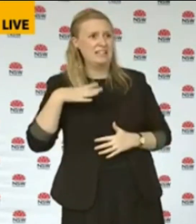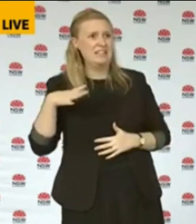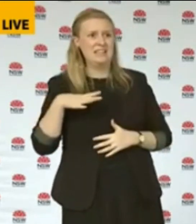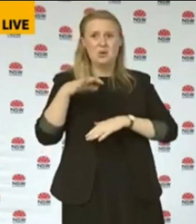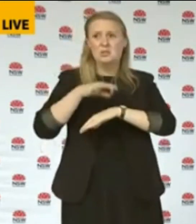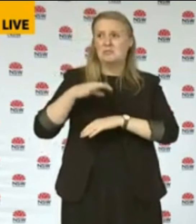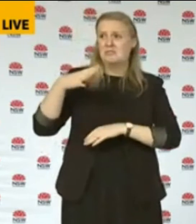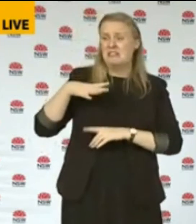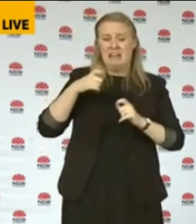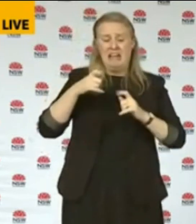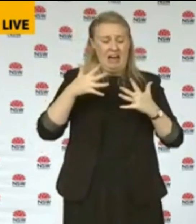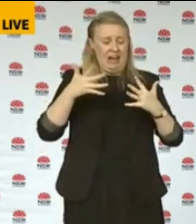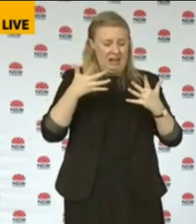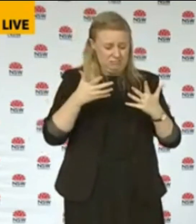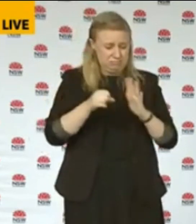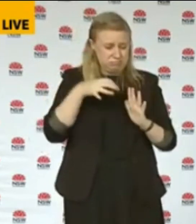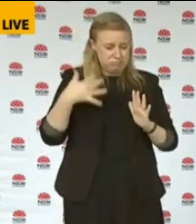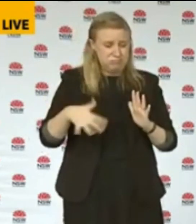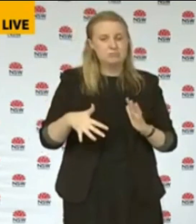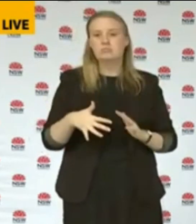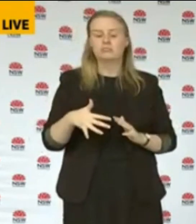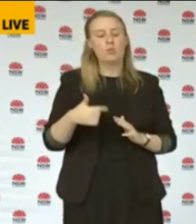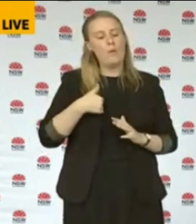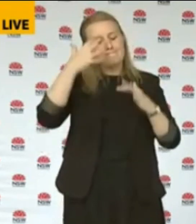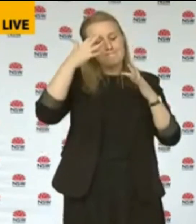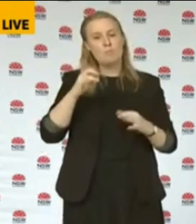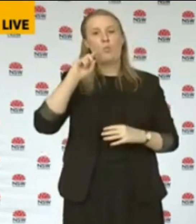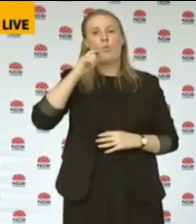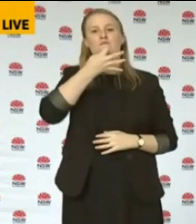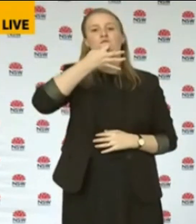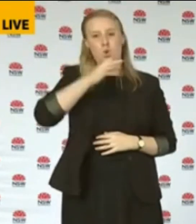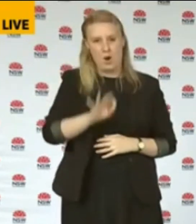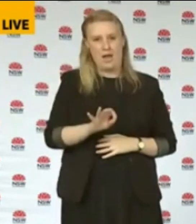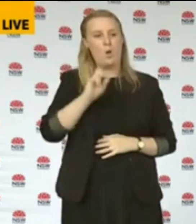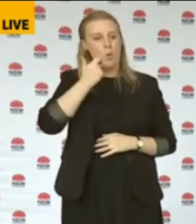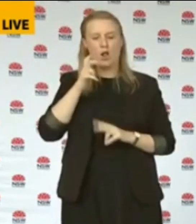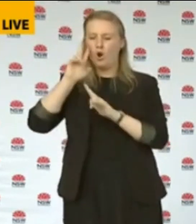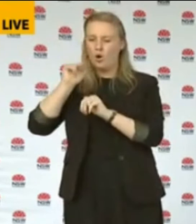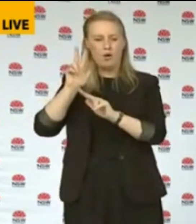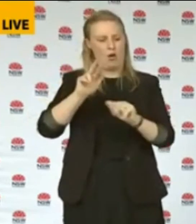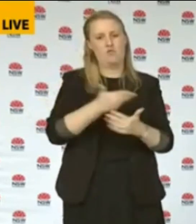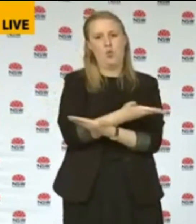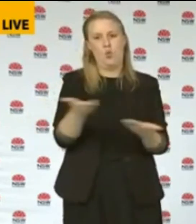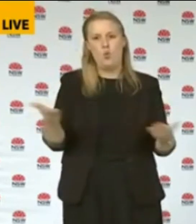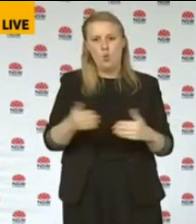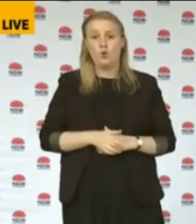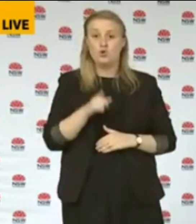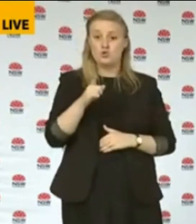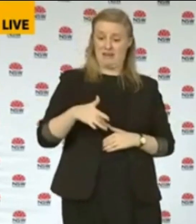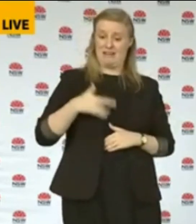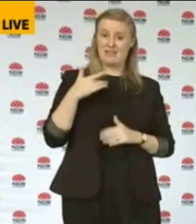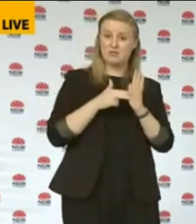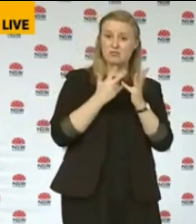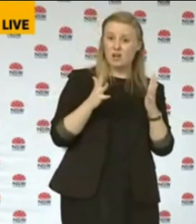system, but also know that when you go to have a test, if you're a resident of New South Wales or a visitor, just tell them it's